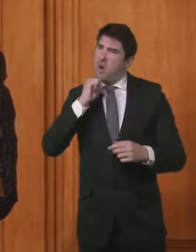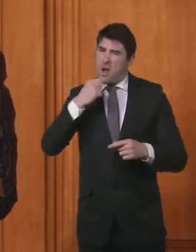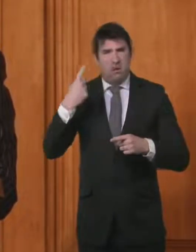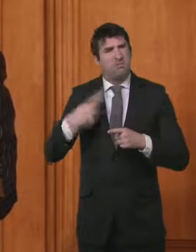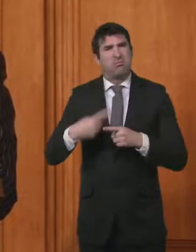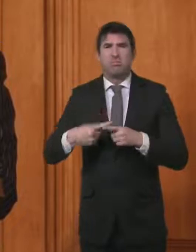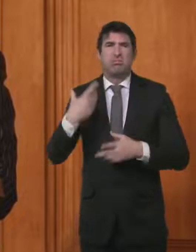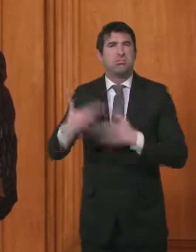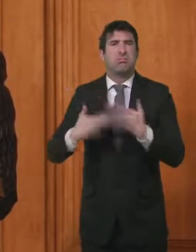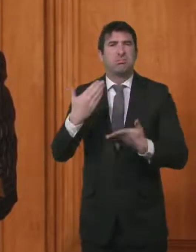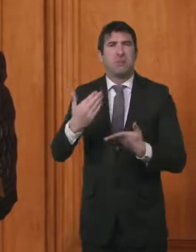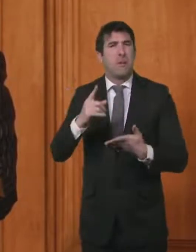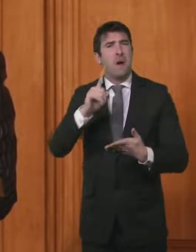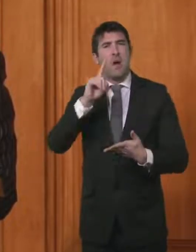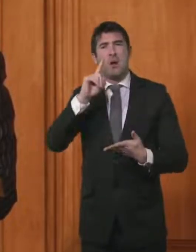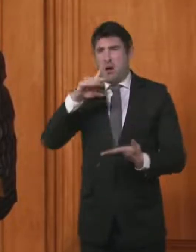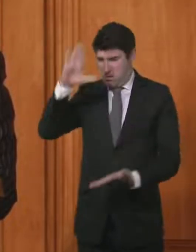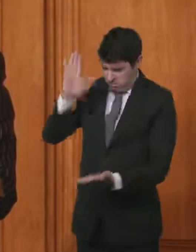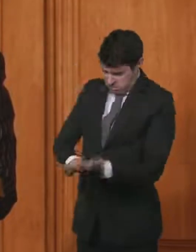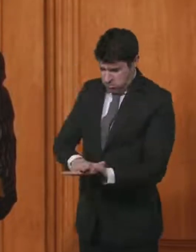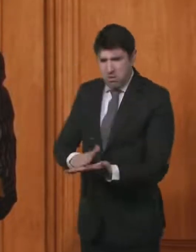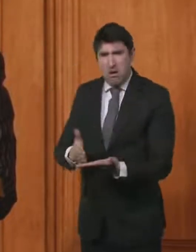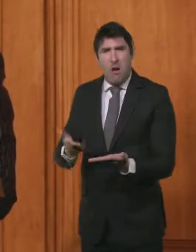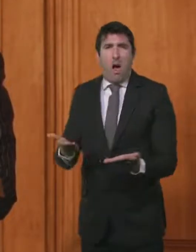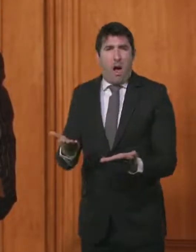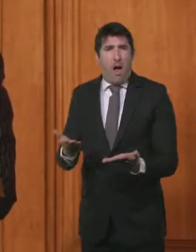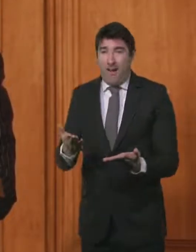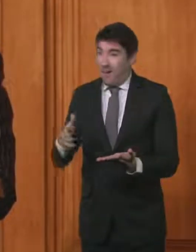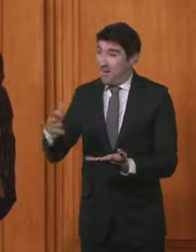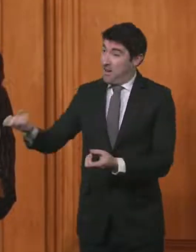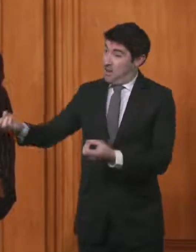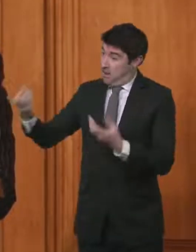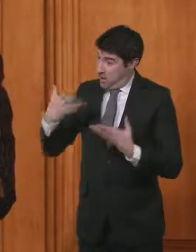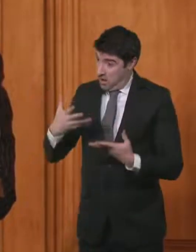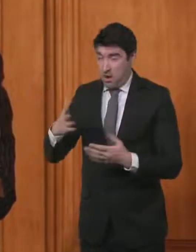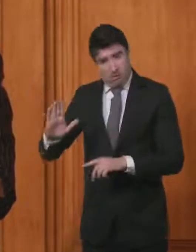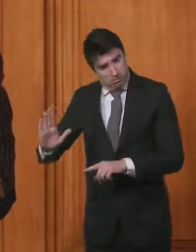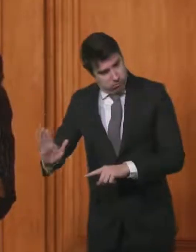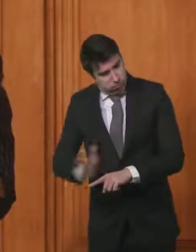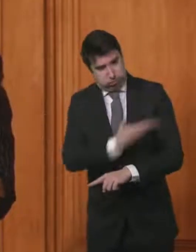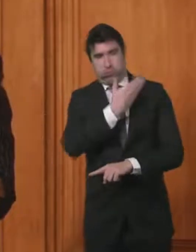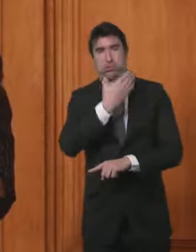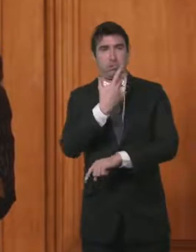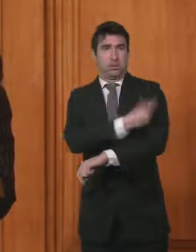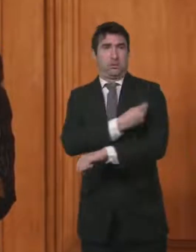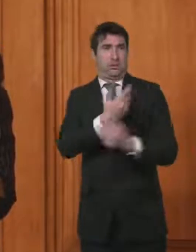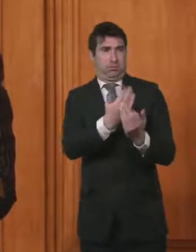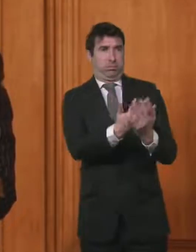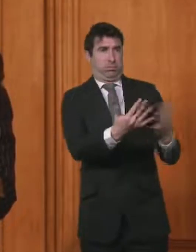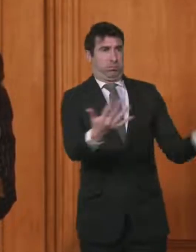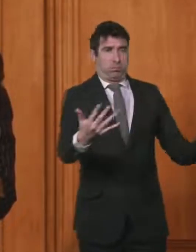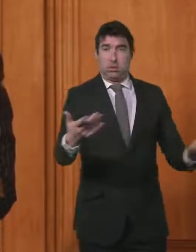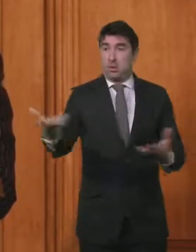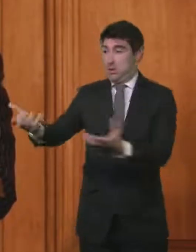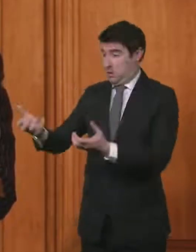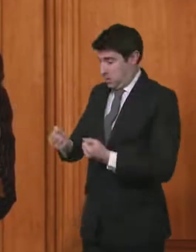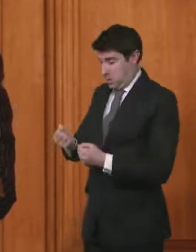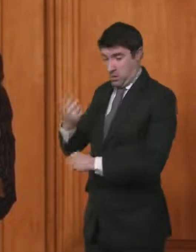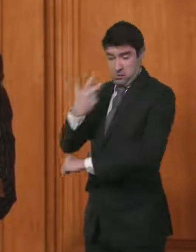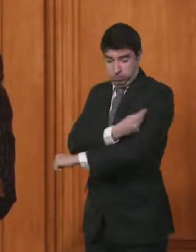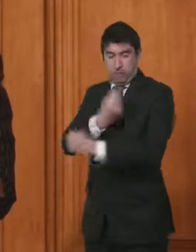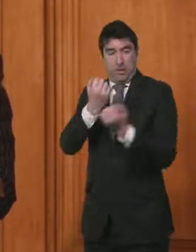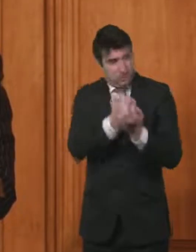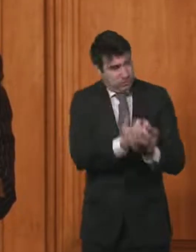words, as fast as the batches are landed and are batch released, we should be using them. There shouldn't be any